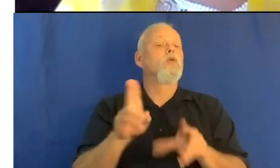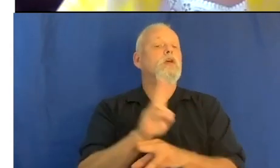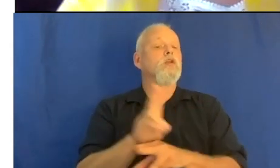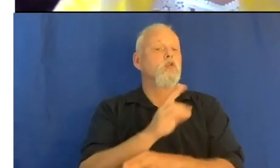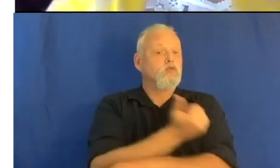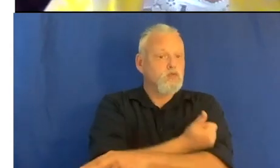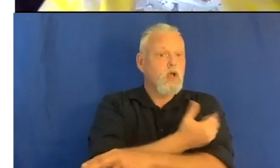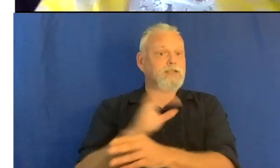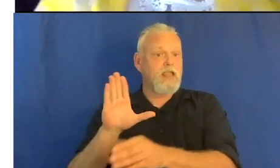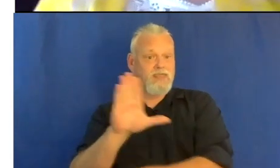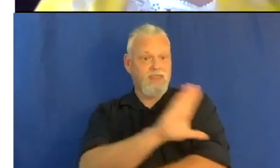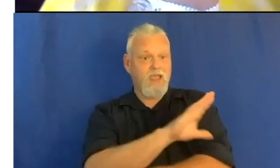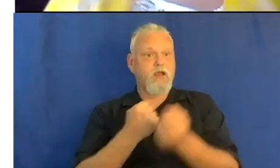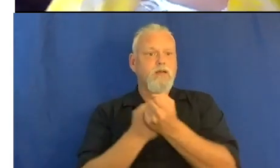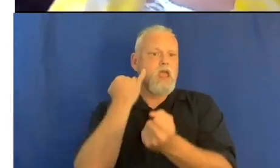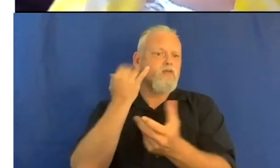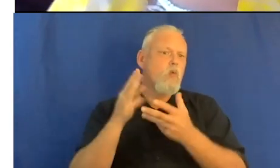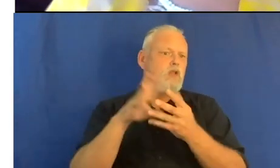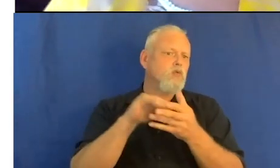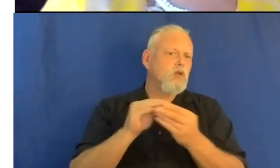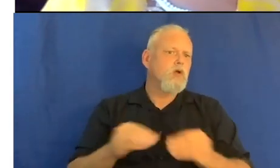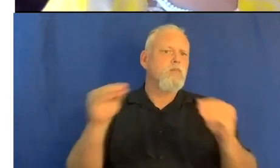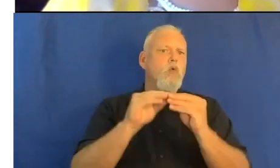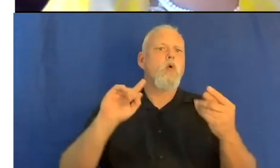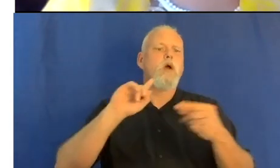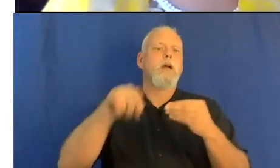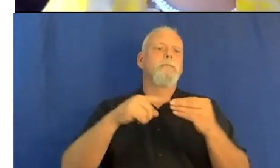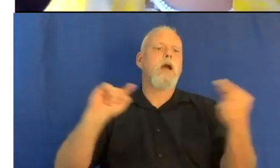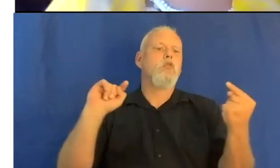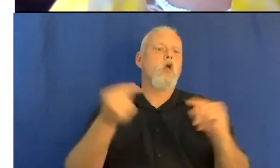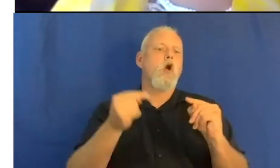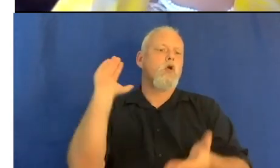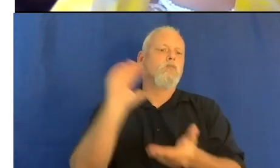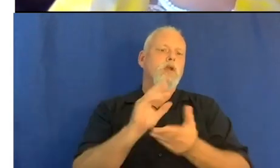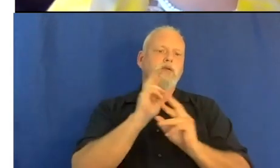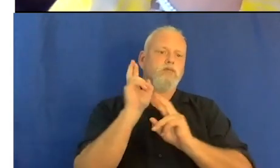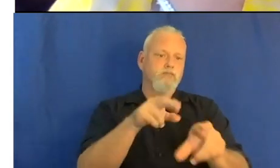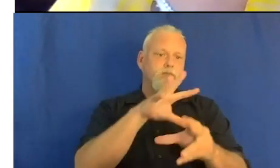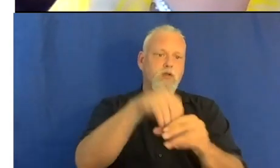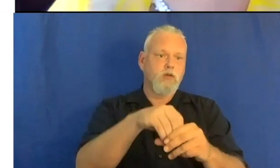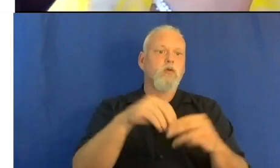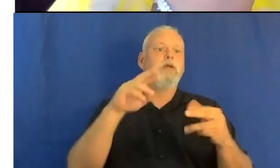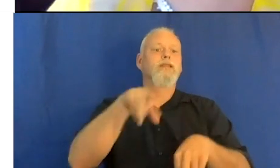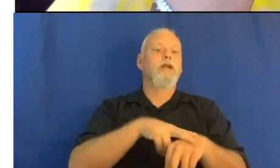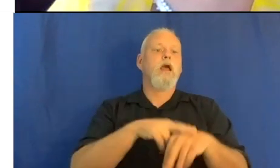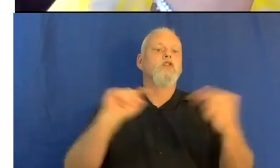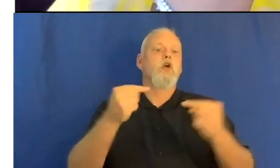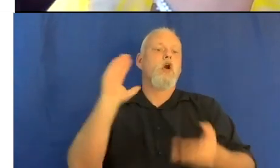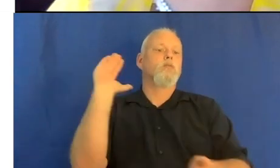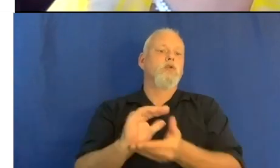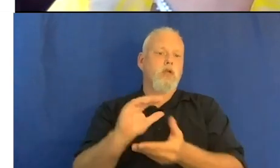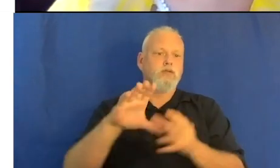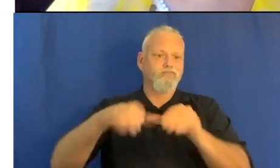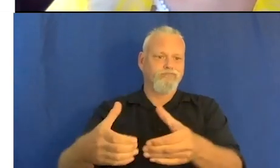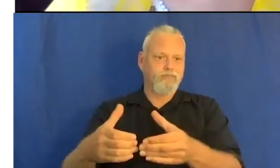So if you want to learn a little bit more about the harm reduction response, including the National Harm Reduction Coalition, please visit